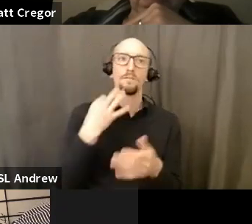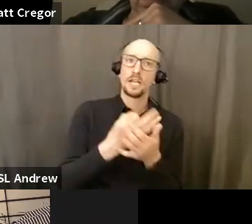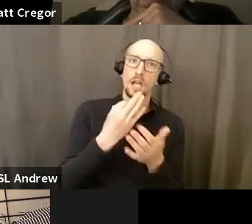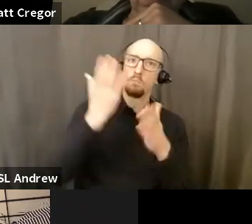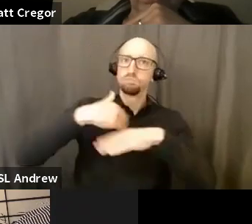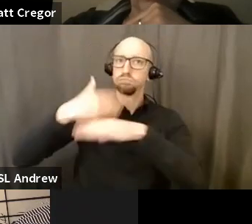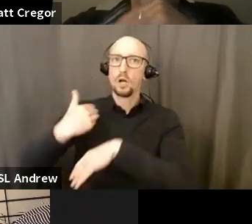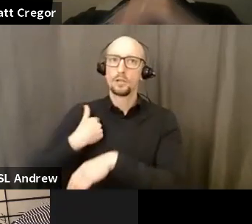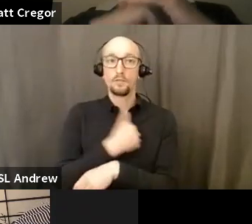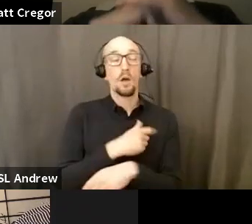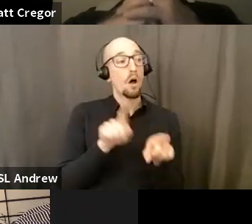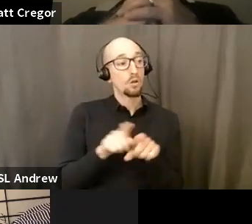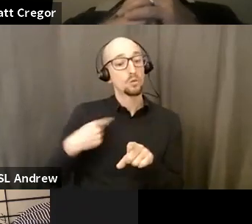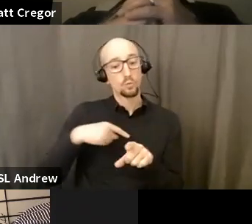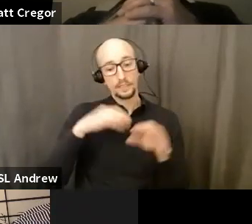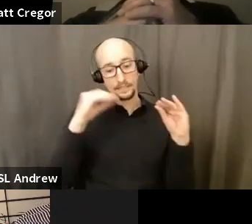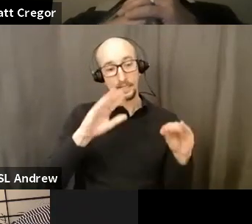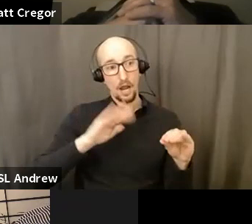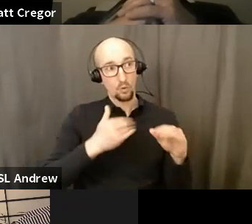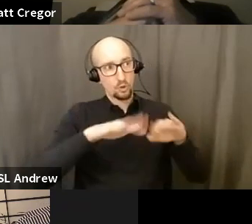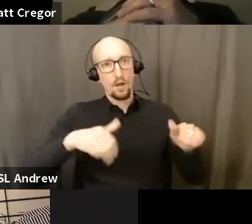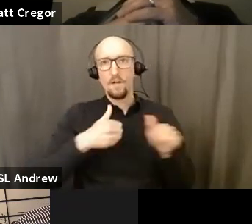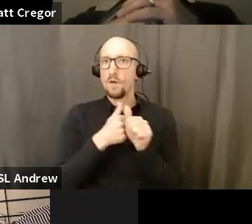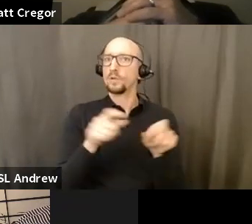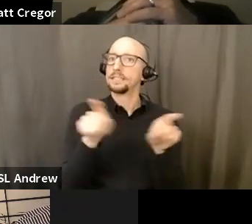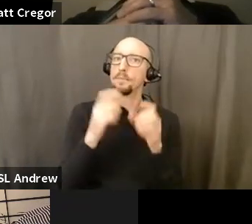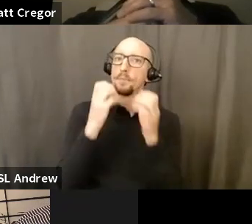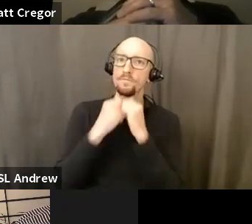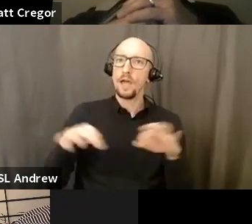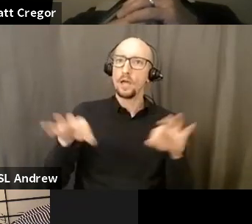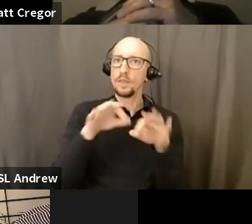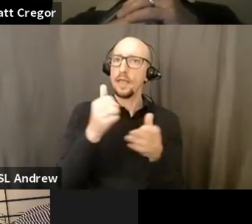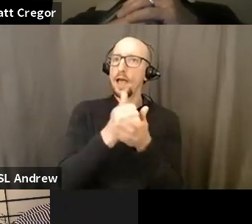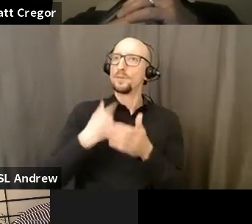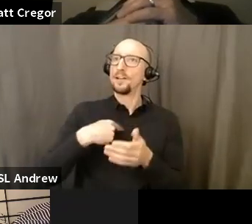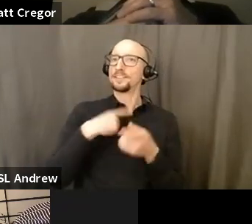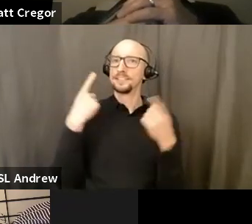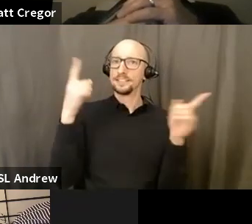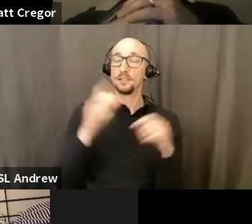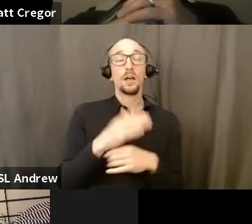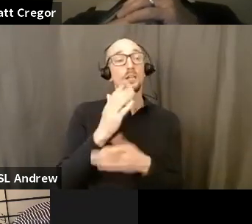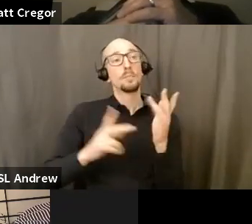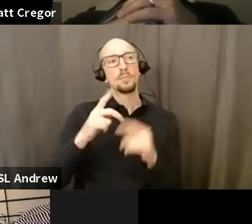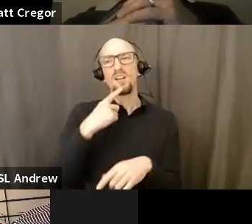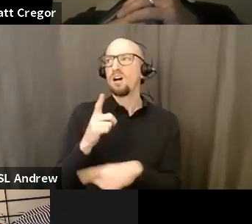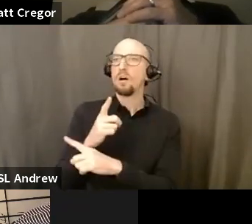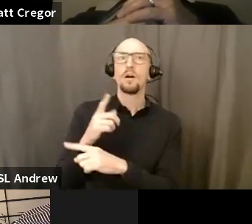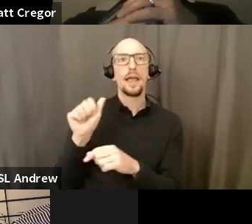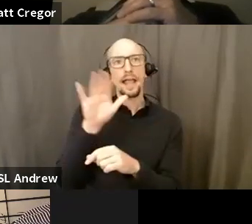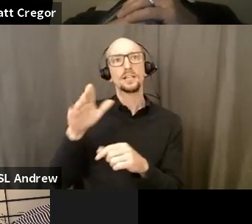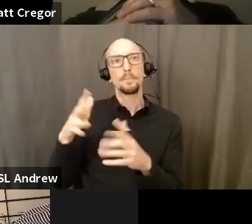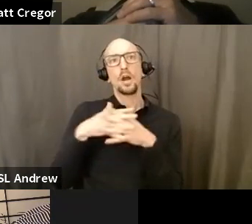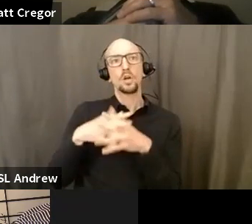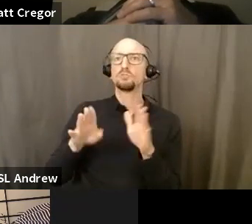teach our kids to follow exactly the same values that help us succeed. Some people said Asian American kids